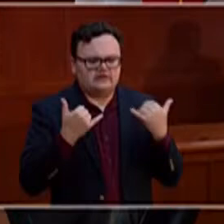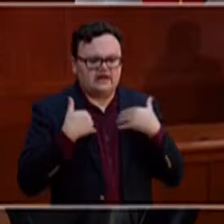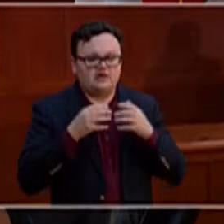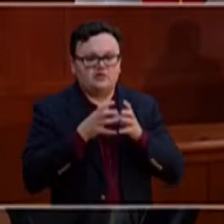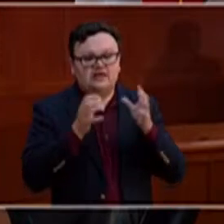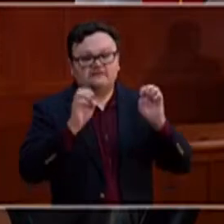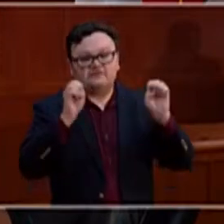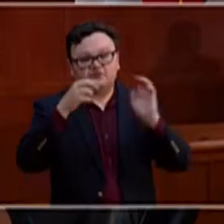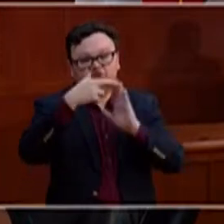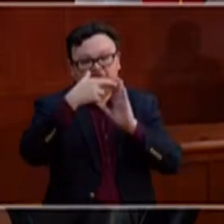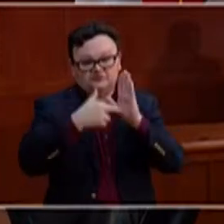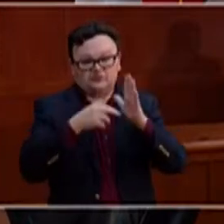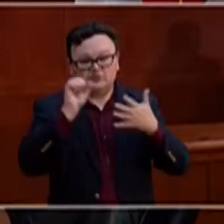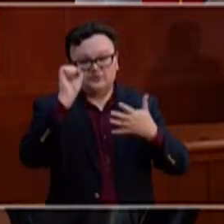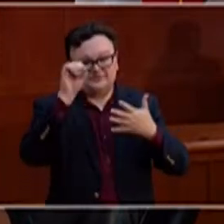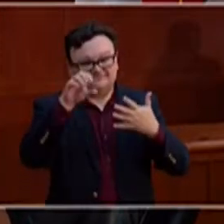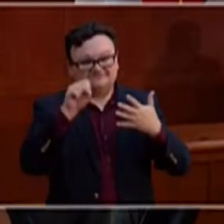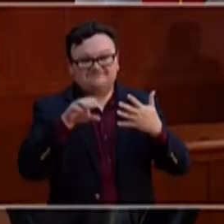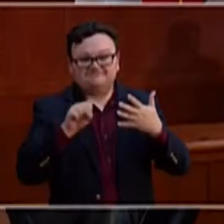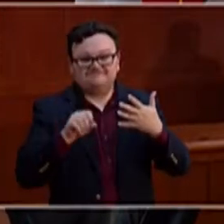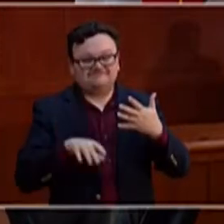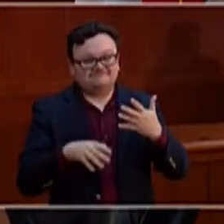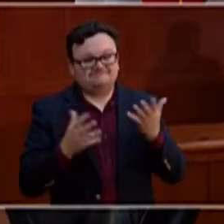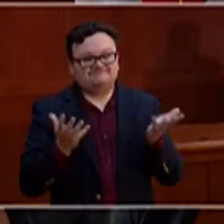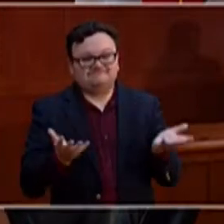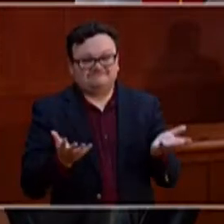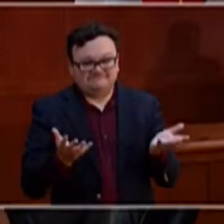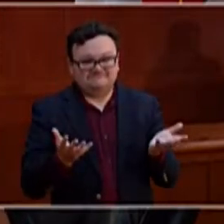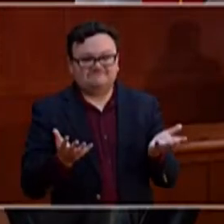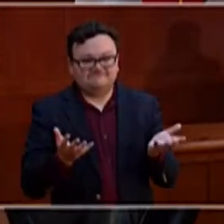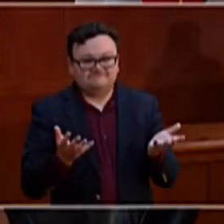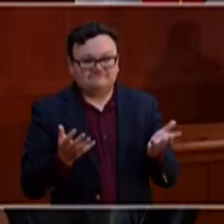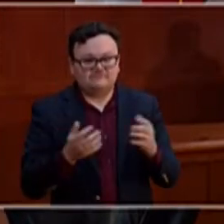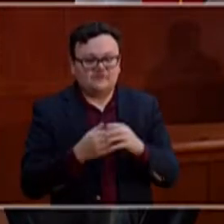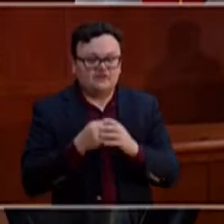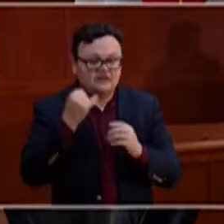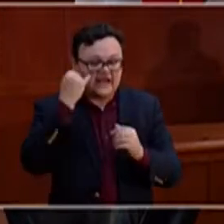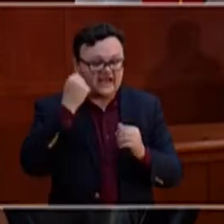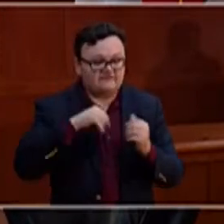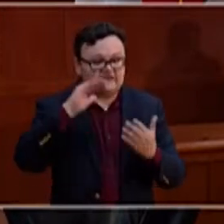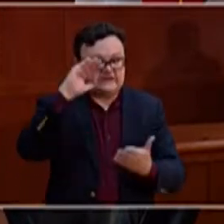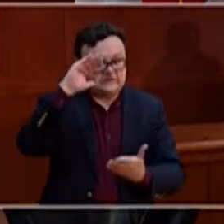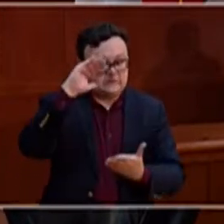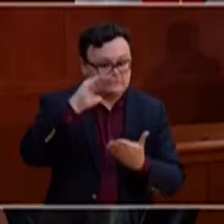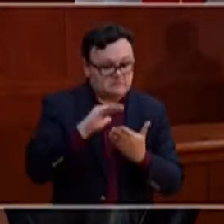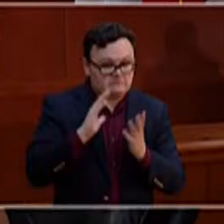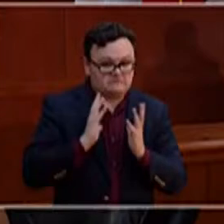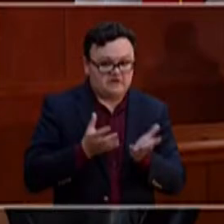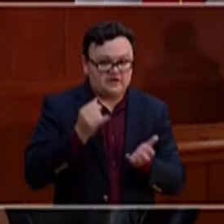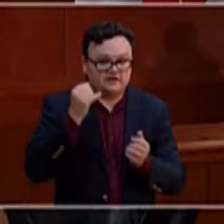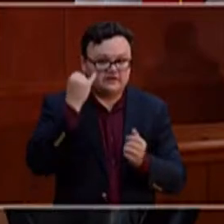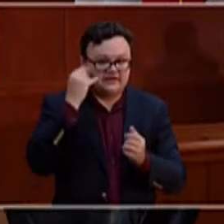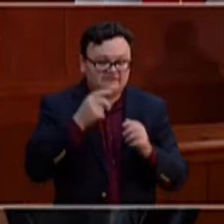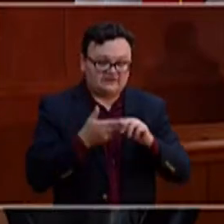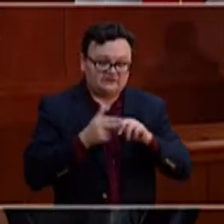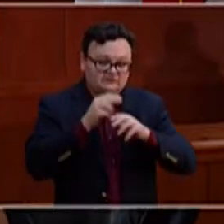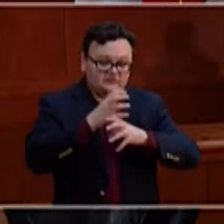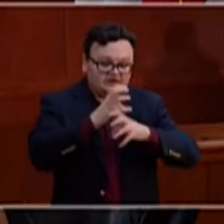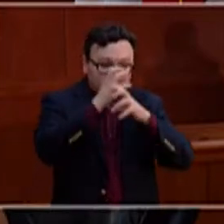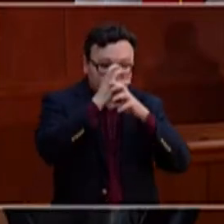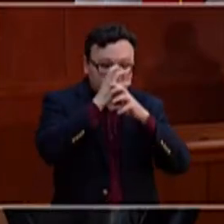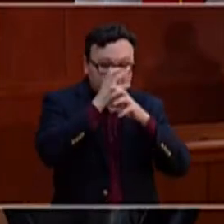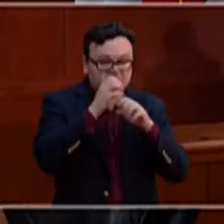and as those have had their effect and needed to be dialed back, we dial those back. If they need to be ramped back up, I will say, prior